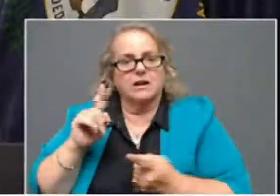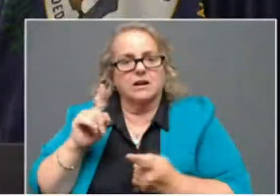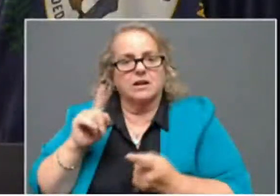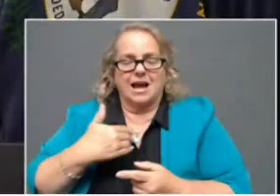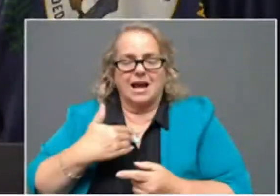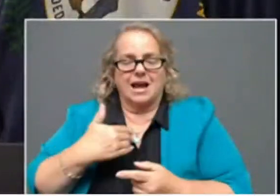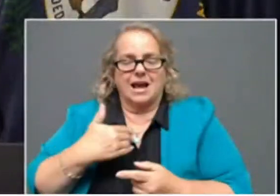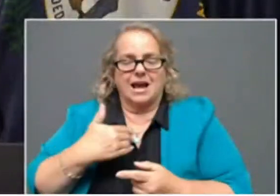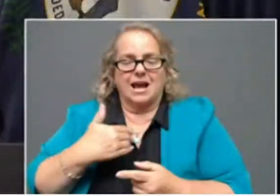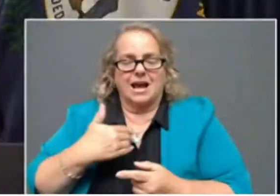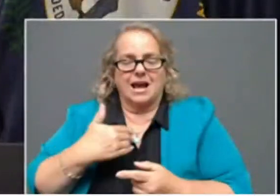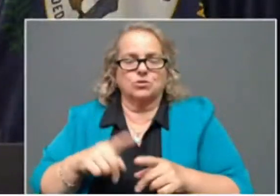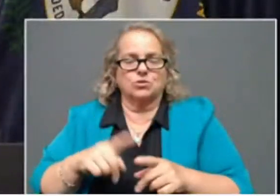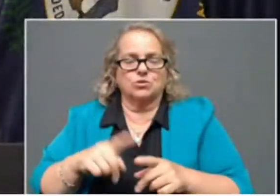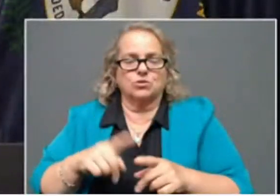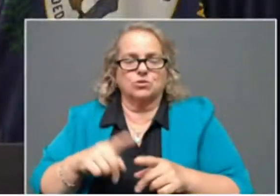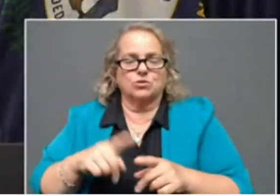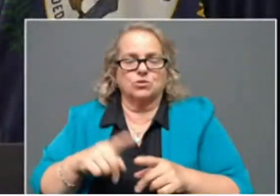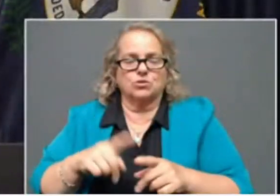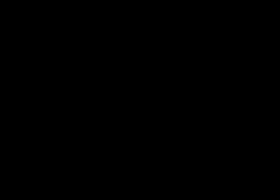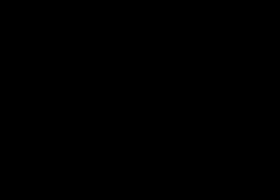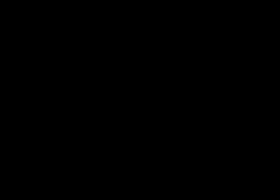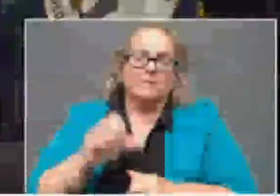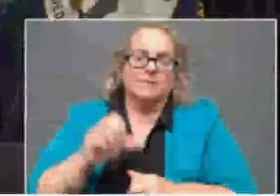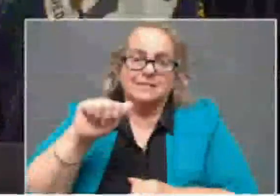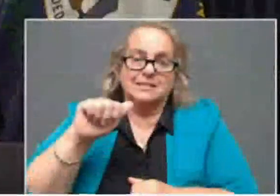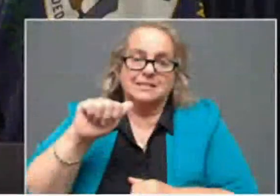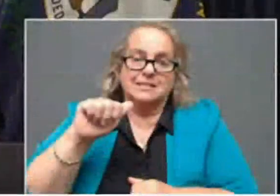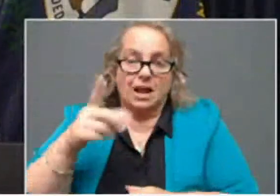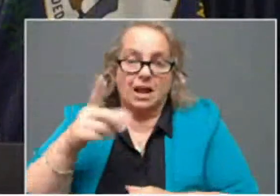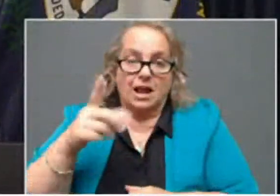Lad. Yeah, when you were talking about the cluster,